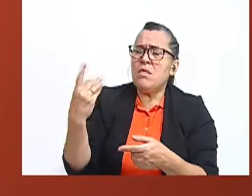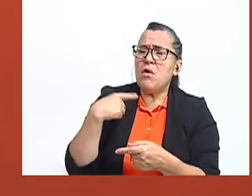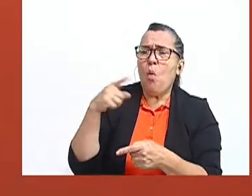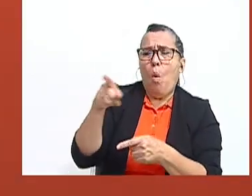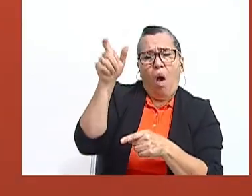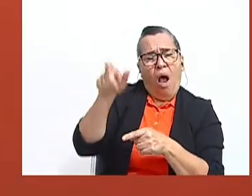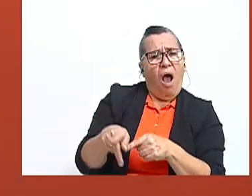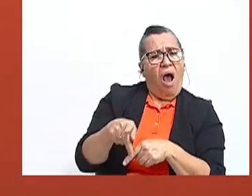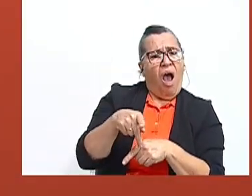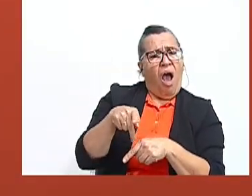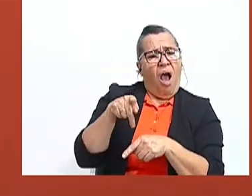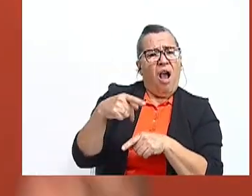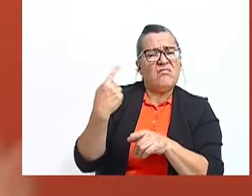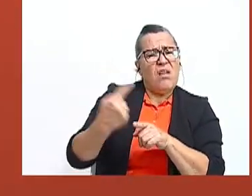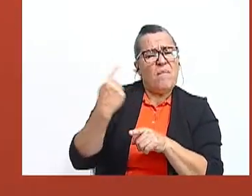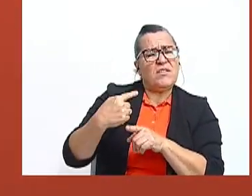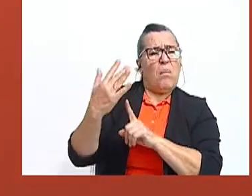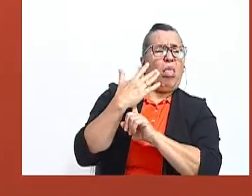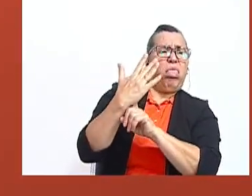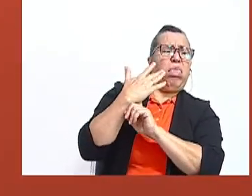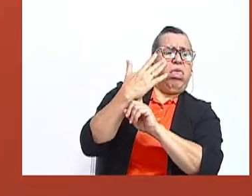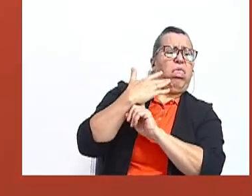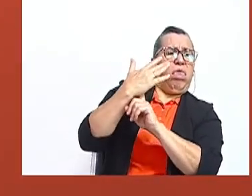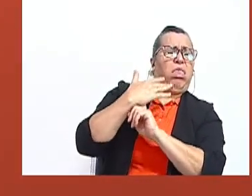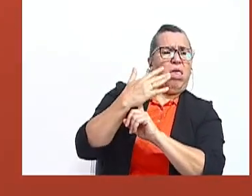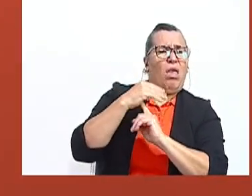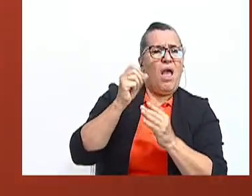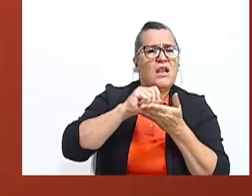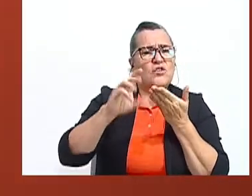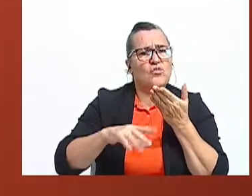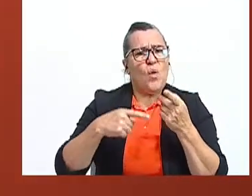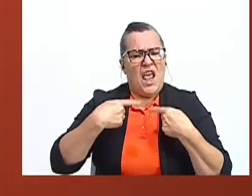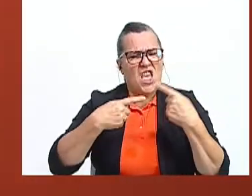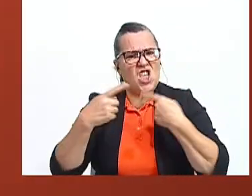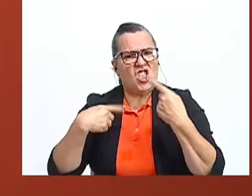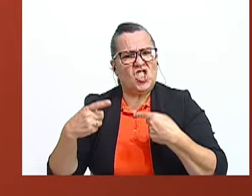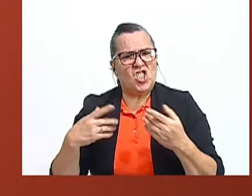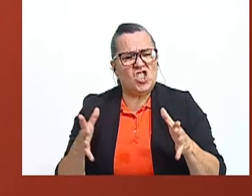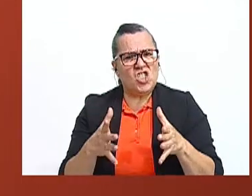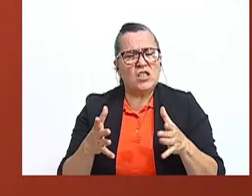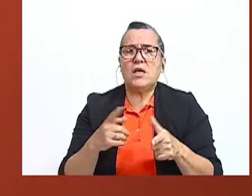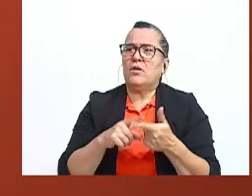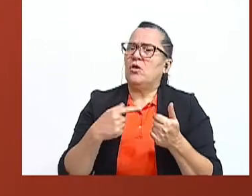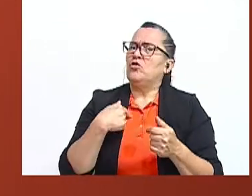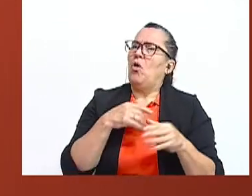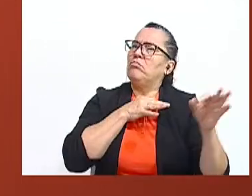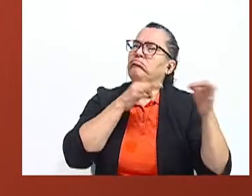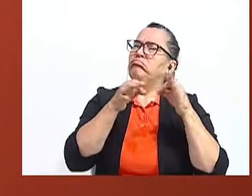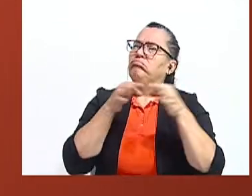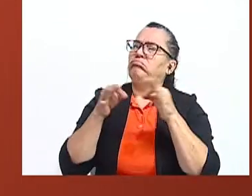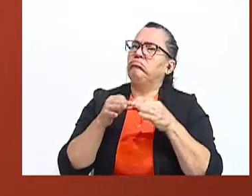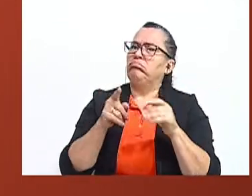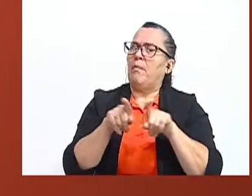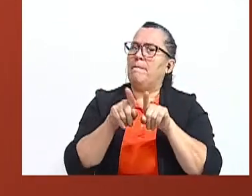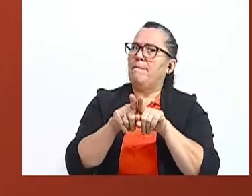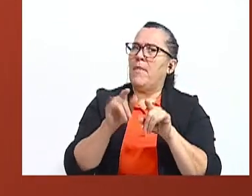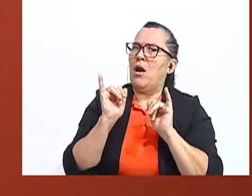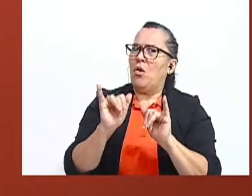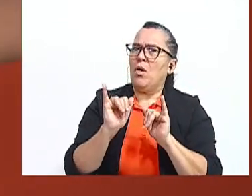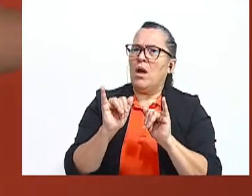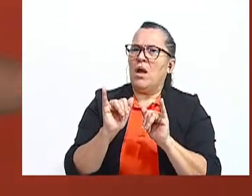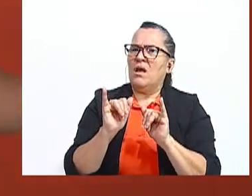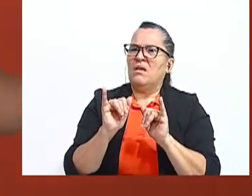was constantly bullying him on school chats. So I had to explain to my brother that it